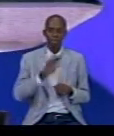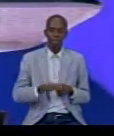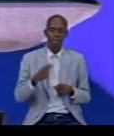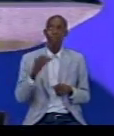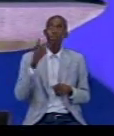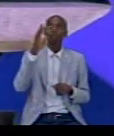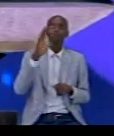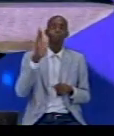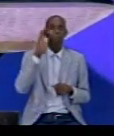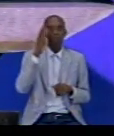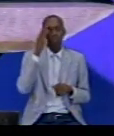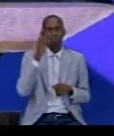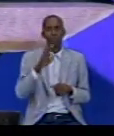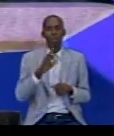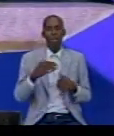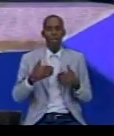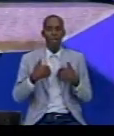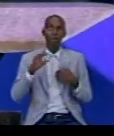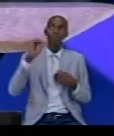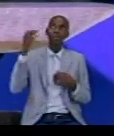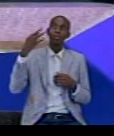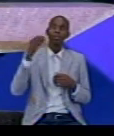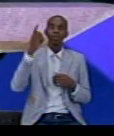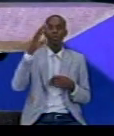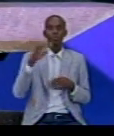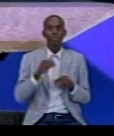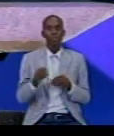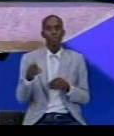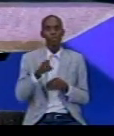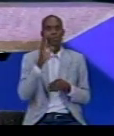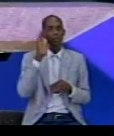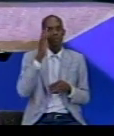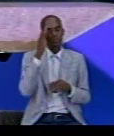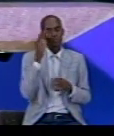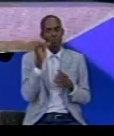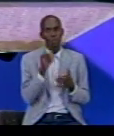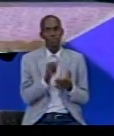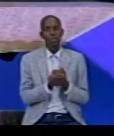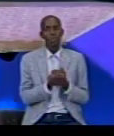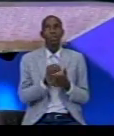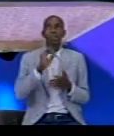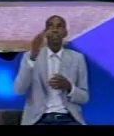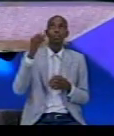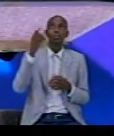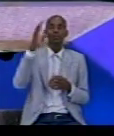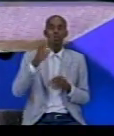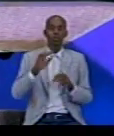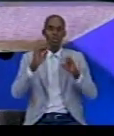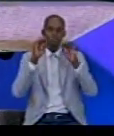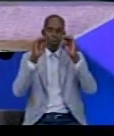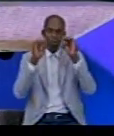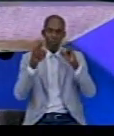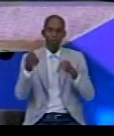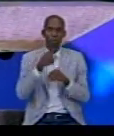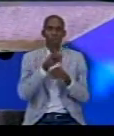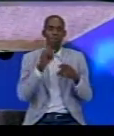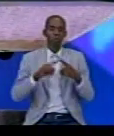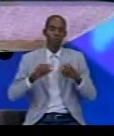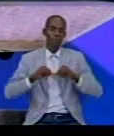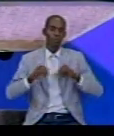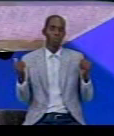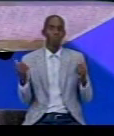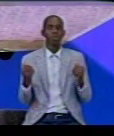have the grace of God in you. They'll know that that grace of God in you teaches you to deny